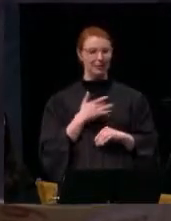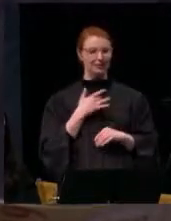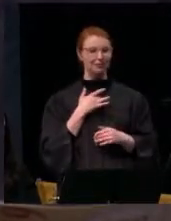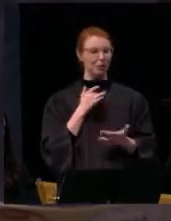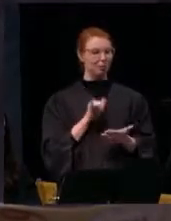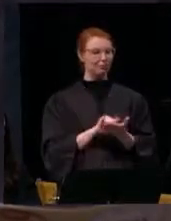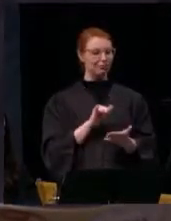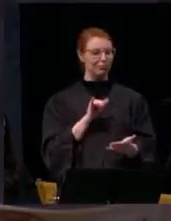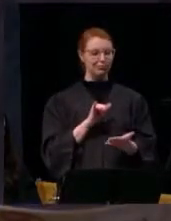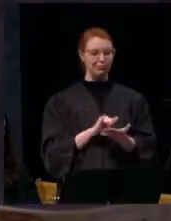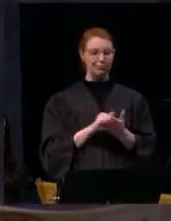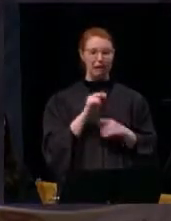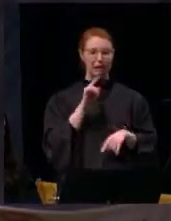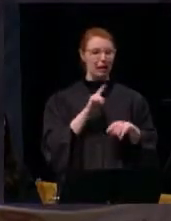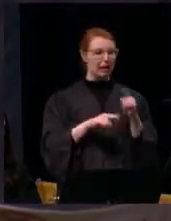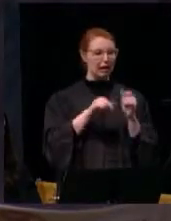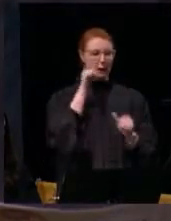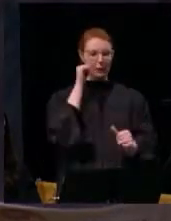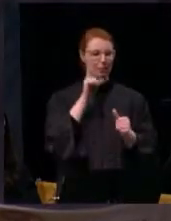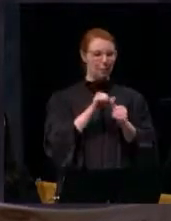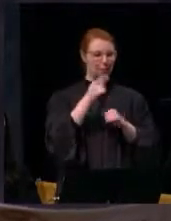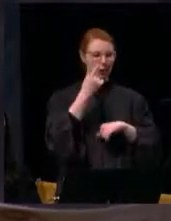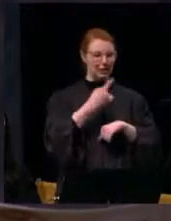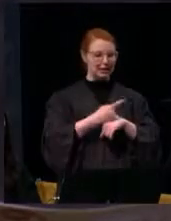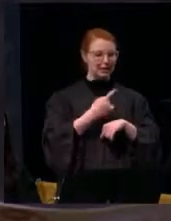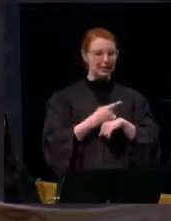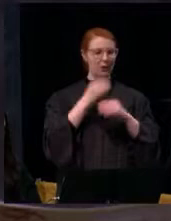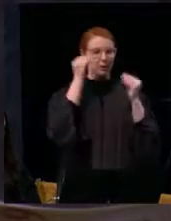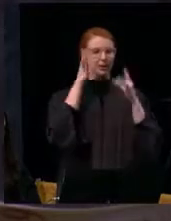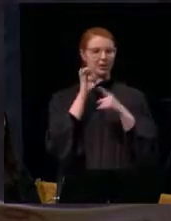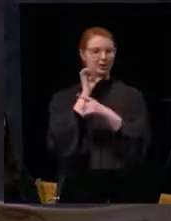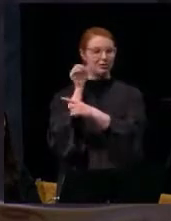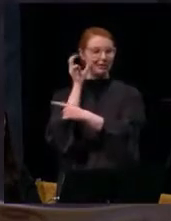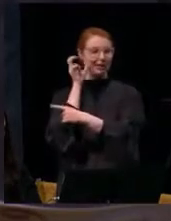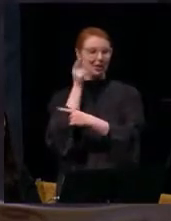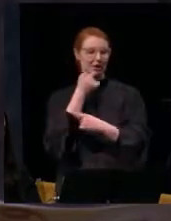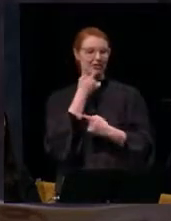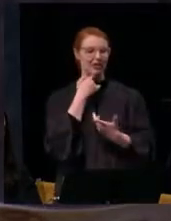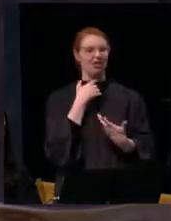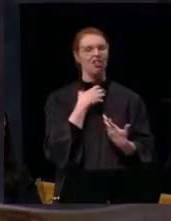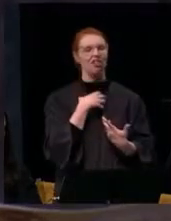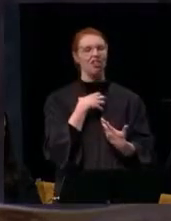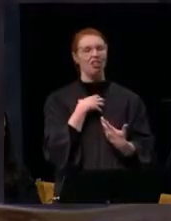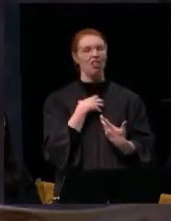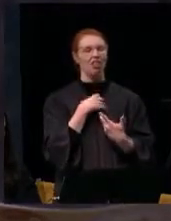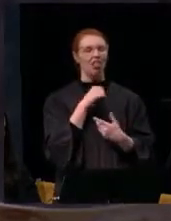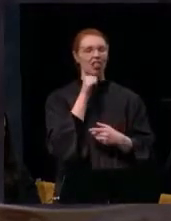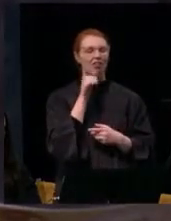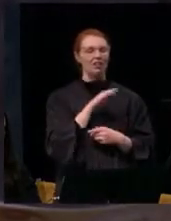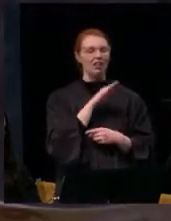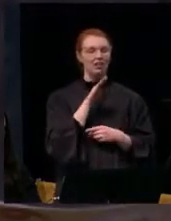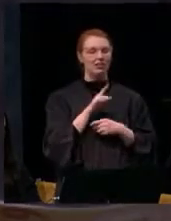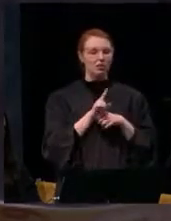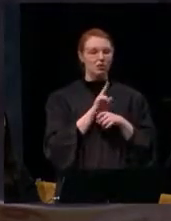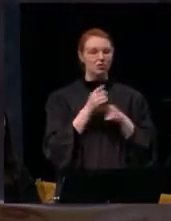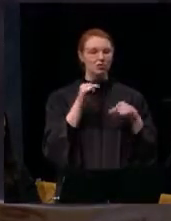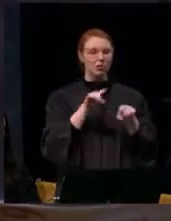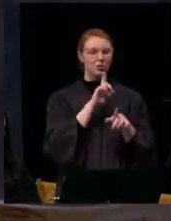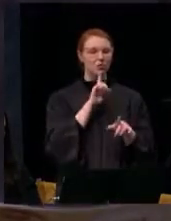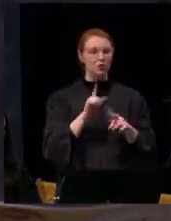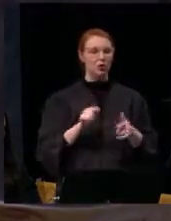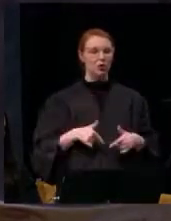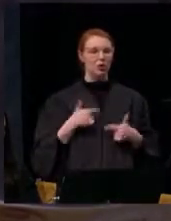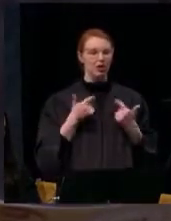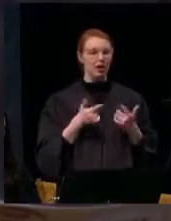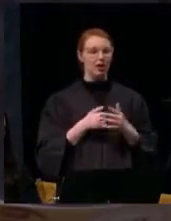recall a single one in which a teacher would not hear one of us whine or utter the phrases, "How does this apply to the real world?" or "Why do I have to